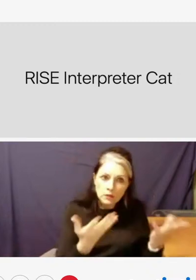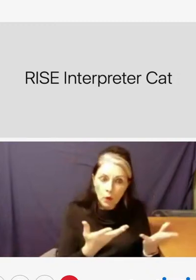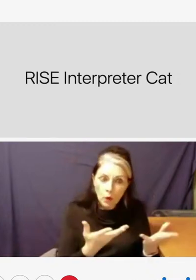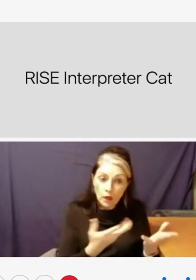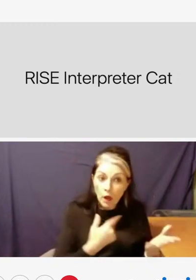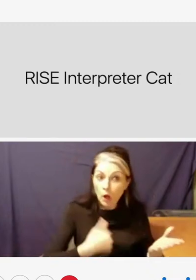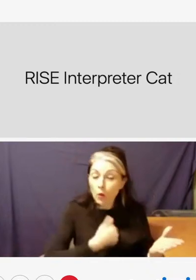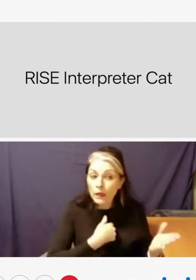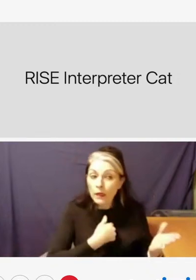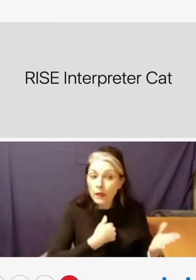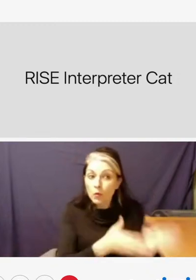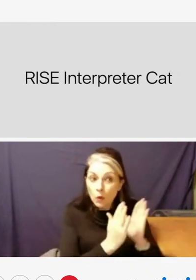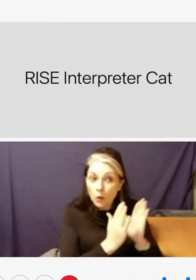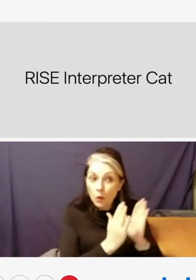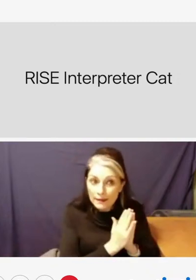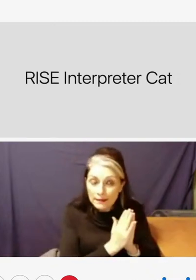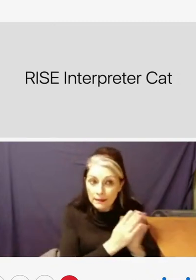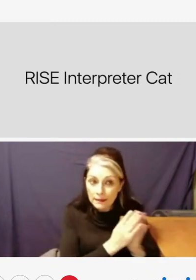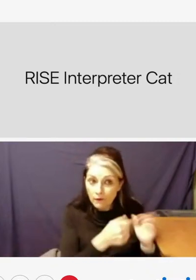them to